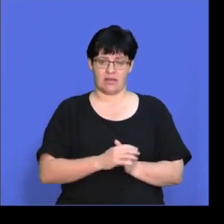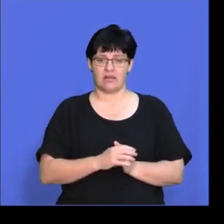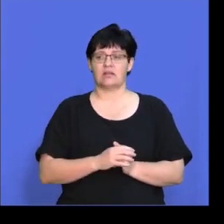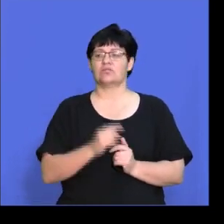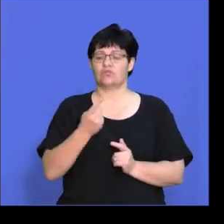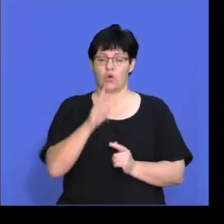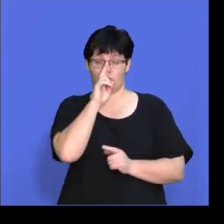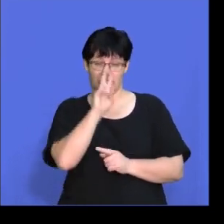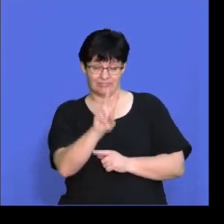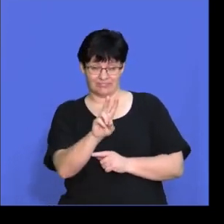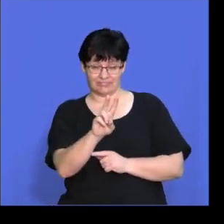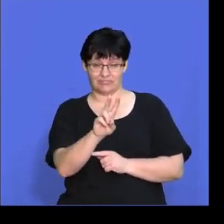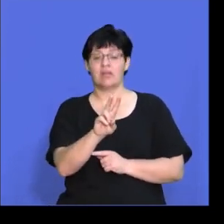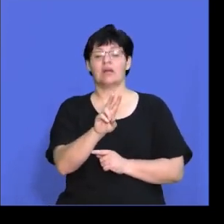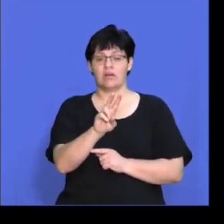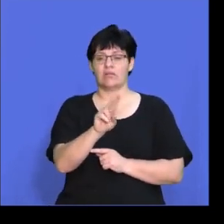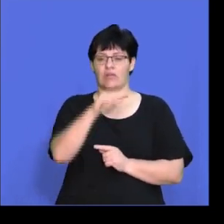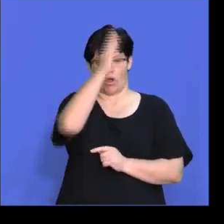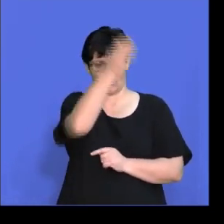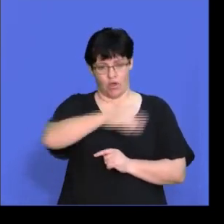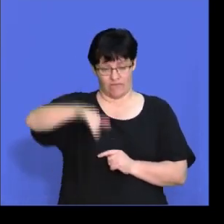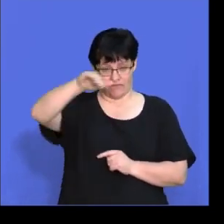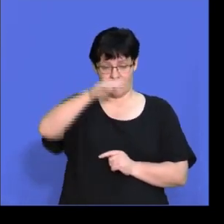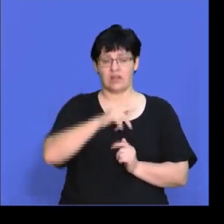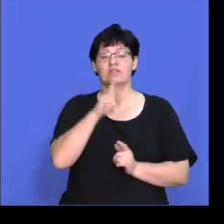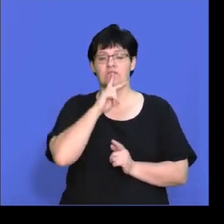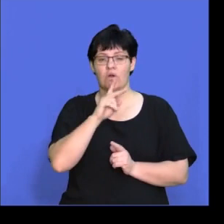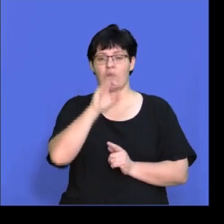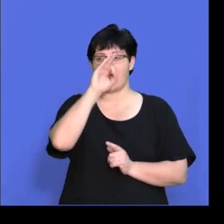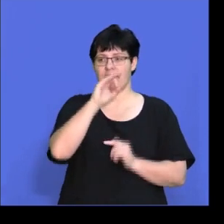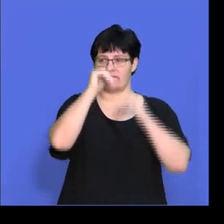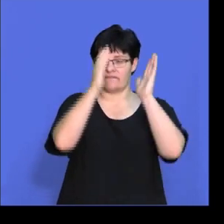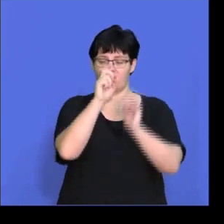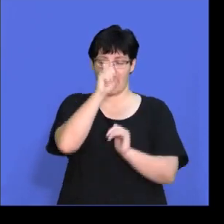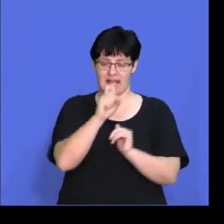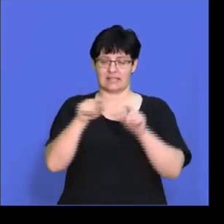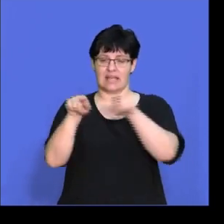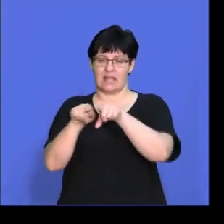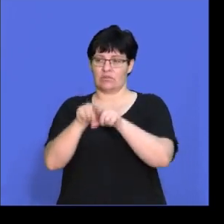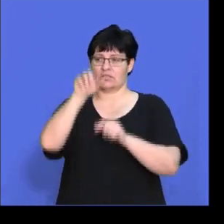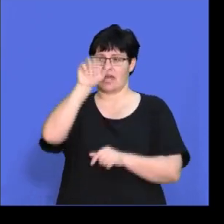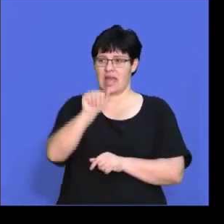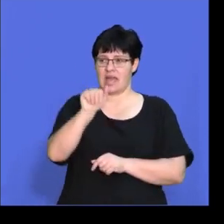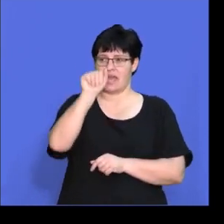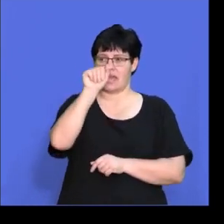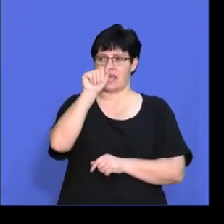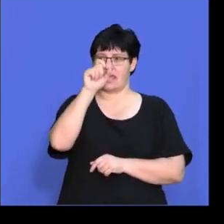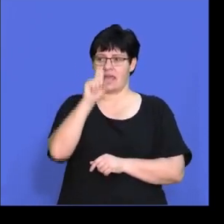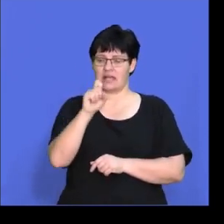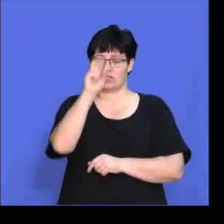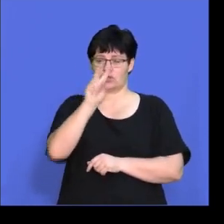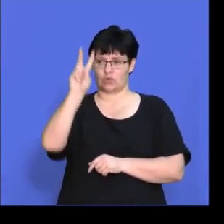turn our attention to that quadratic curve. So we know that f of x is equal to ax squared